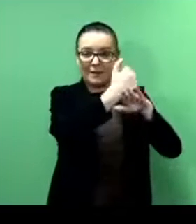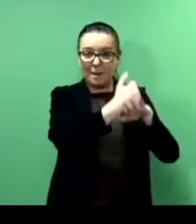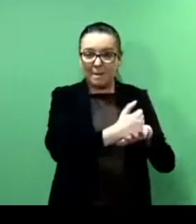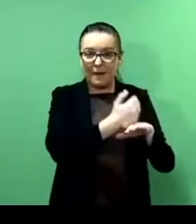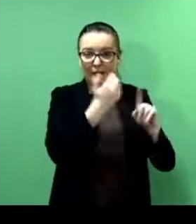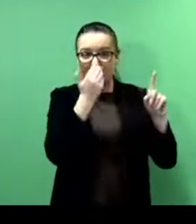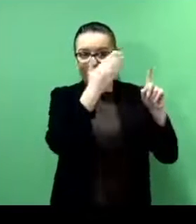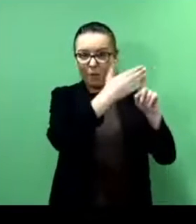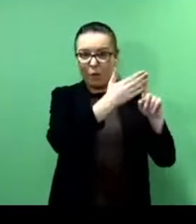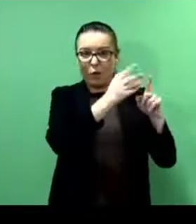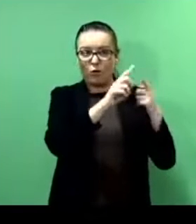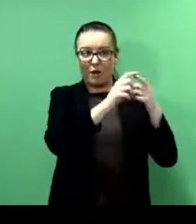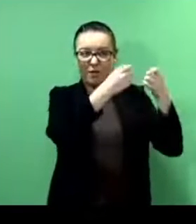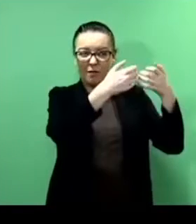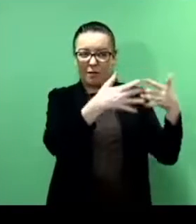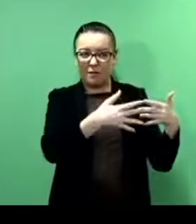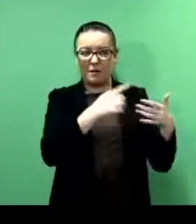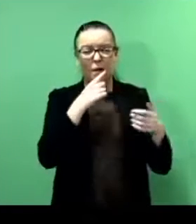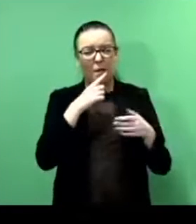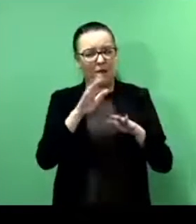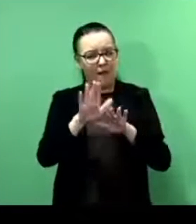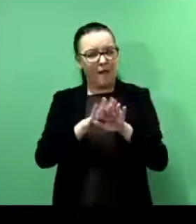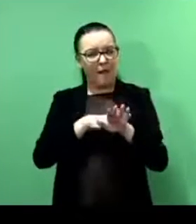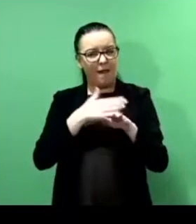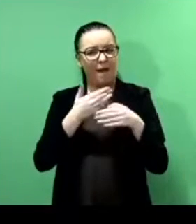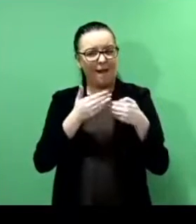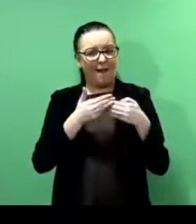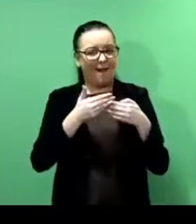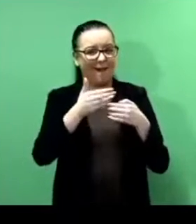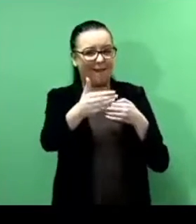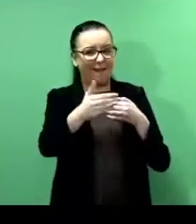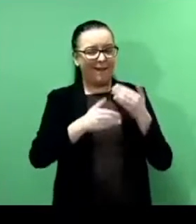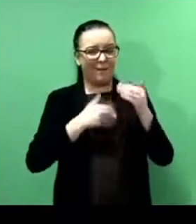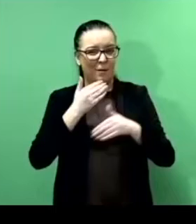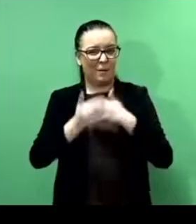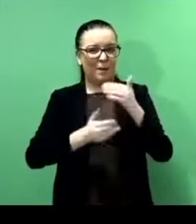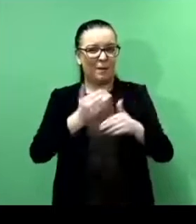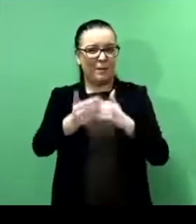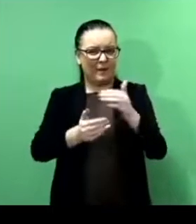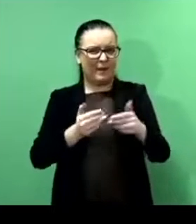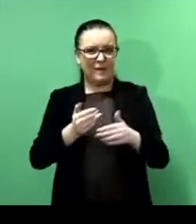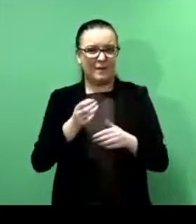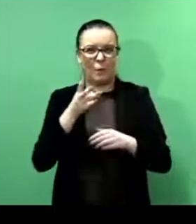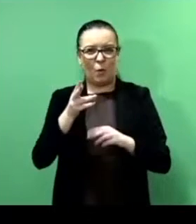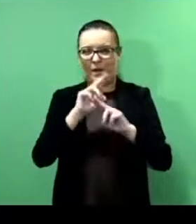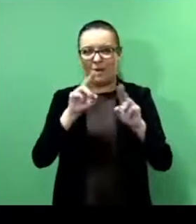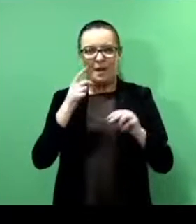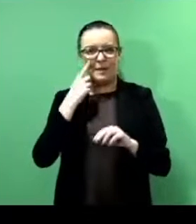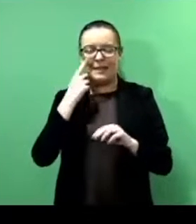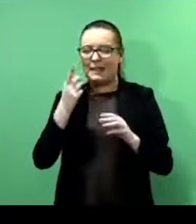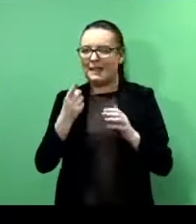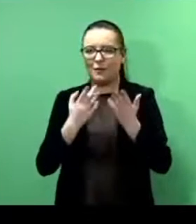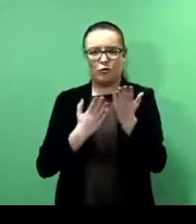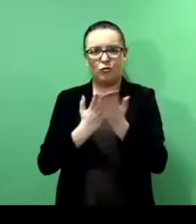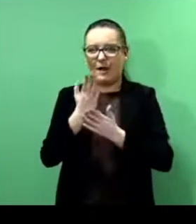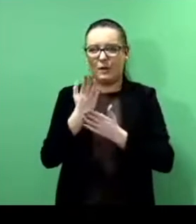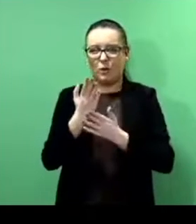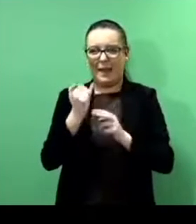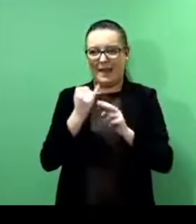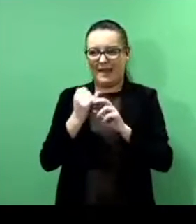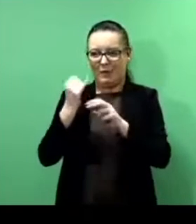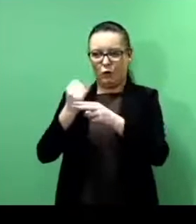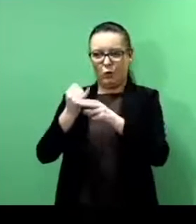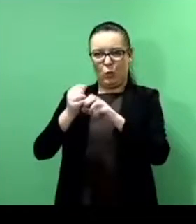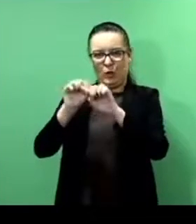and outcomes. But it's going to be a long tail effect. This isn't going to be something we're going to see instantly through the school system here with